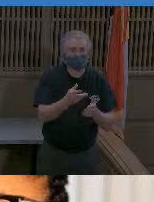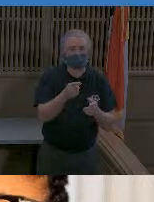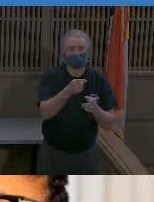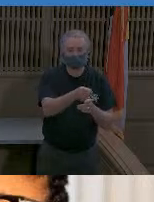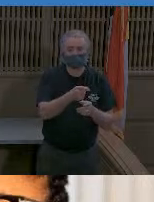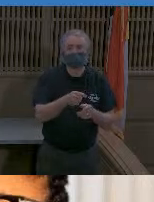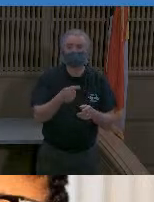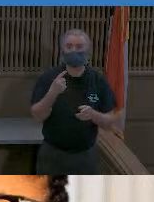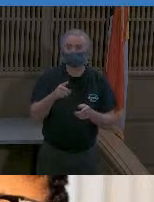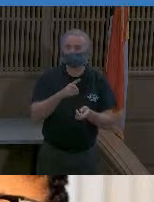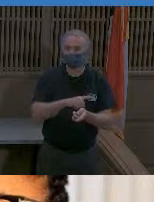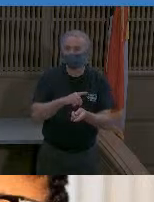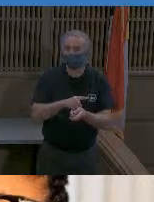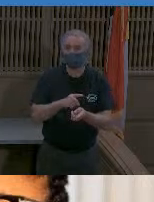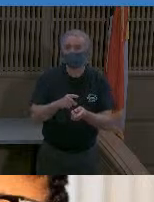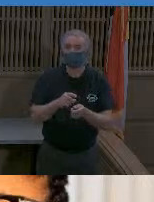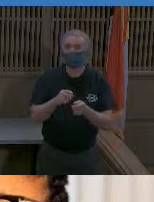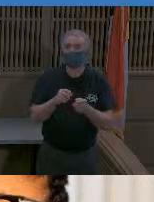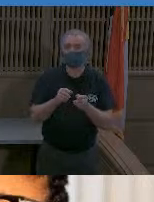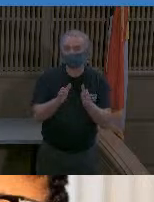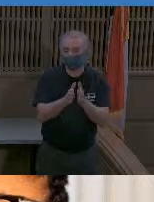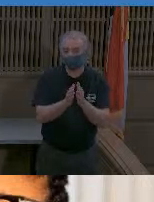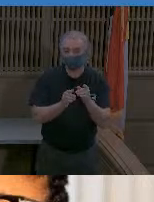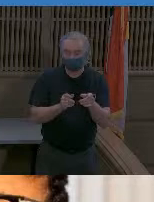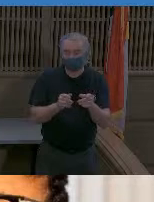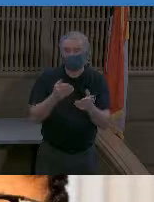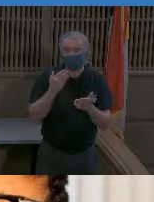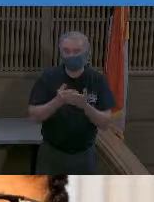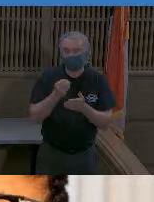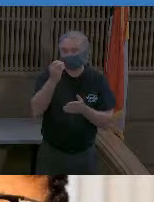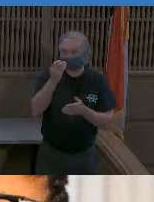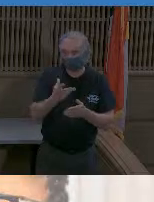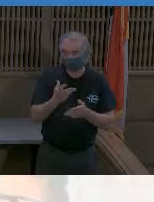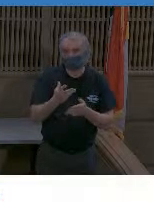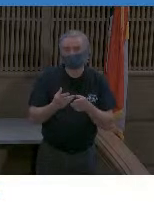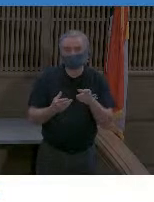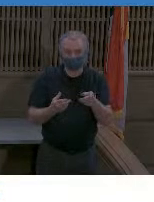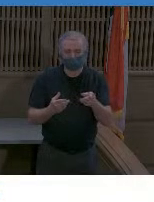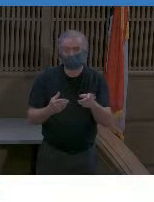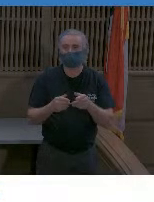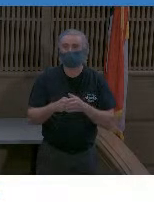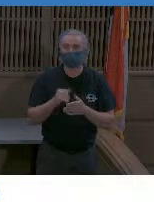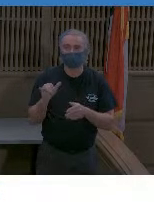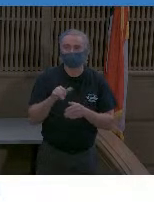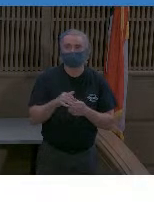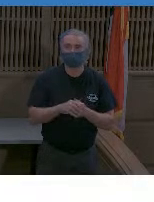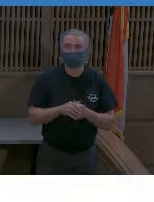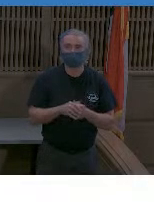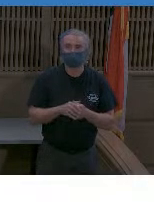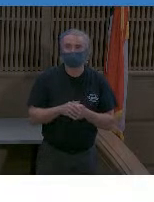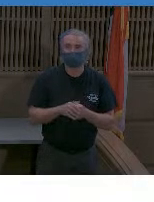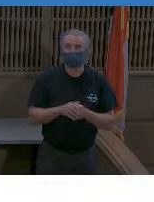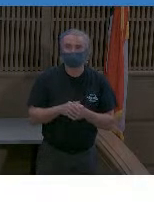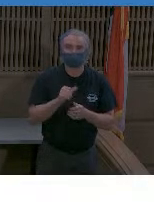today, and then make your own personal decision on whether or not to get vaccinated.